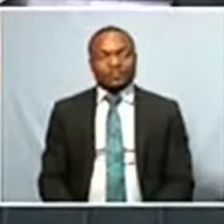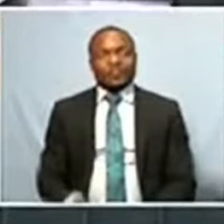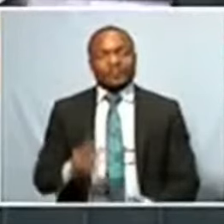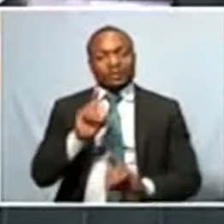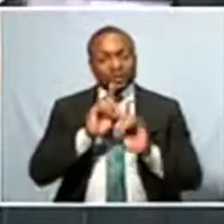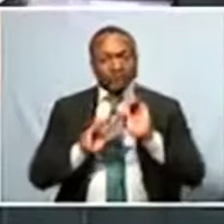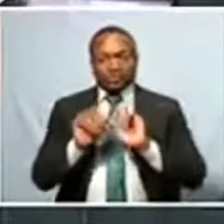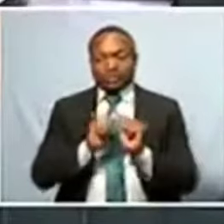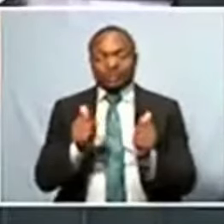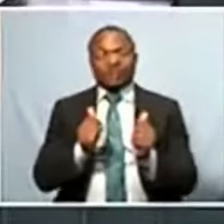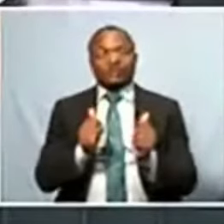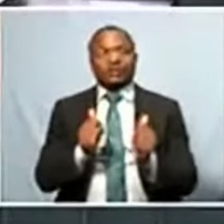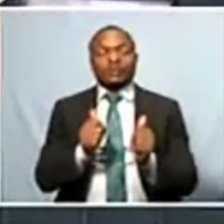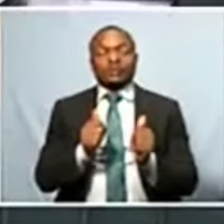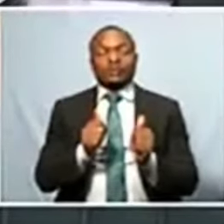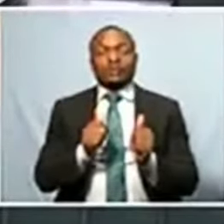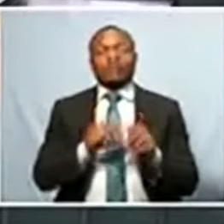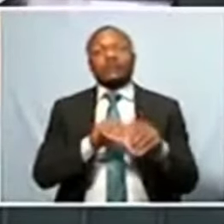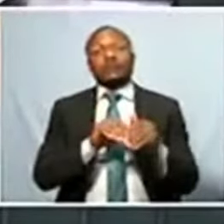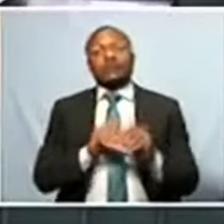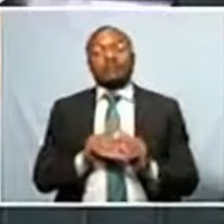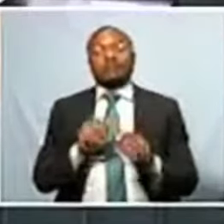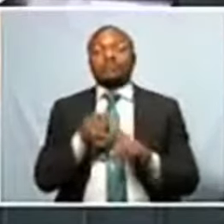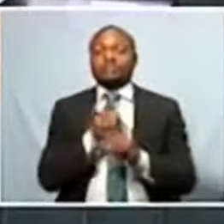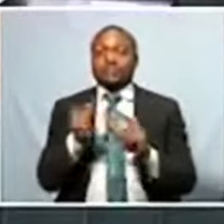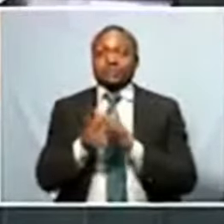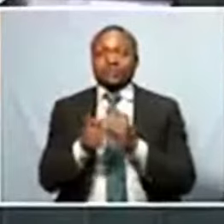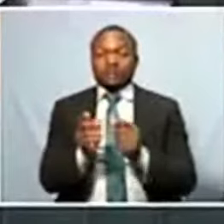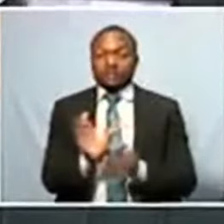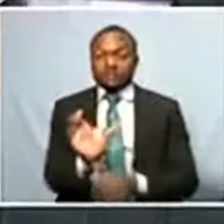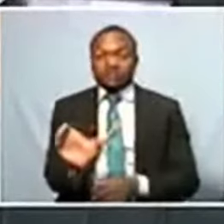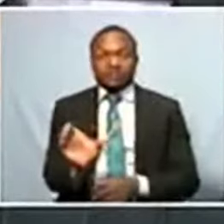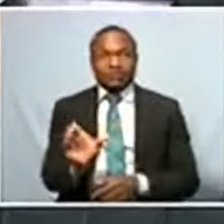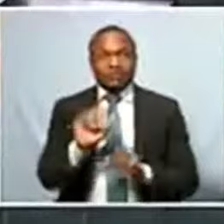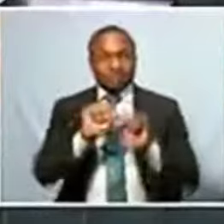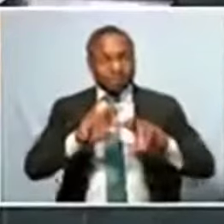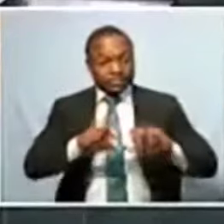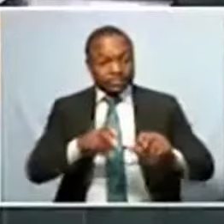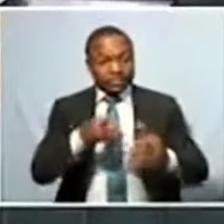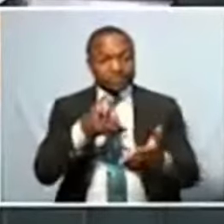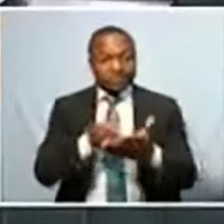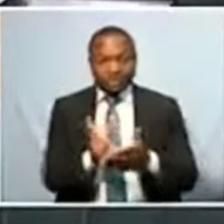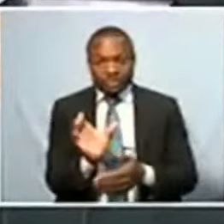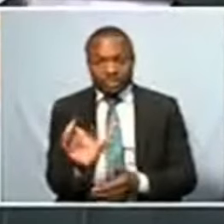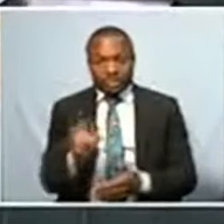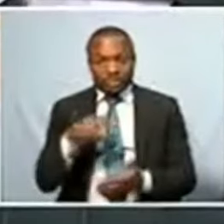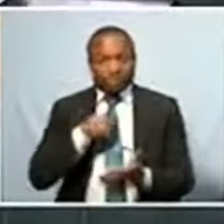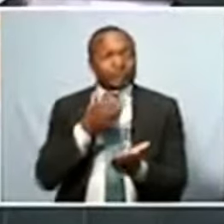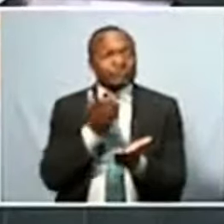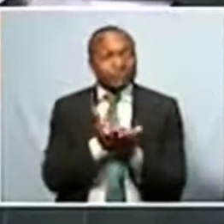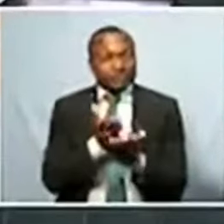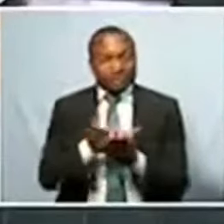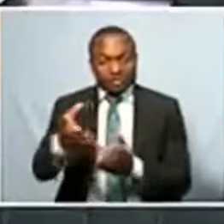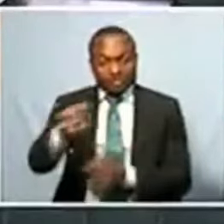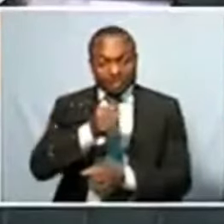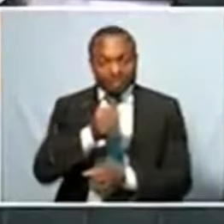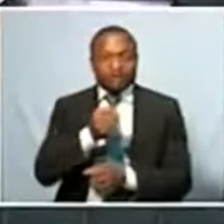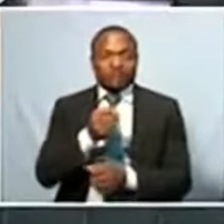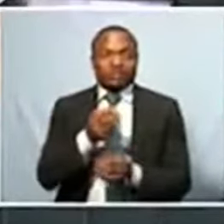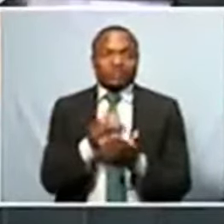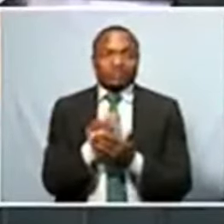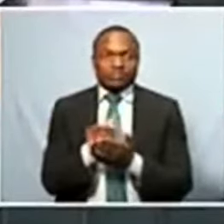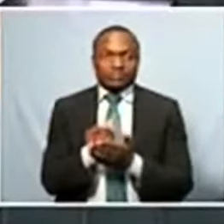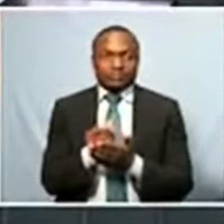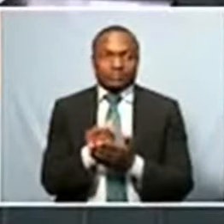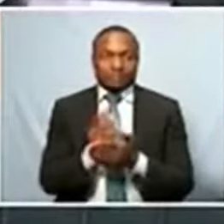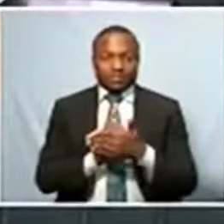very well. Avoid controversy. No, it's a head. You can check. That is a head where I'm proposing to get the money from. Now I'm